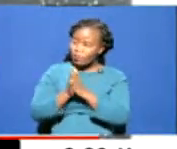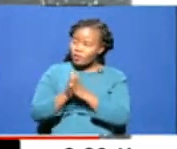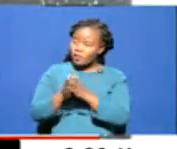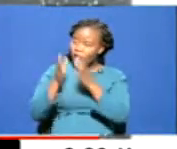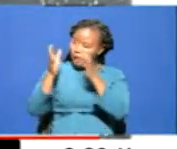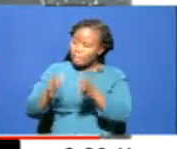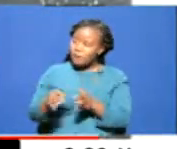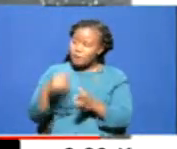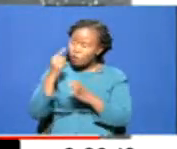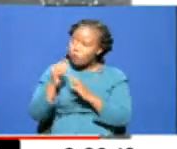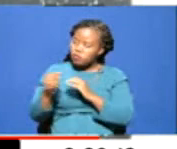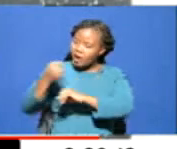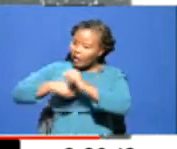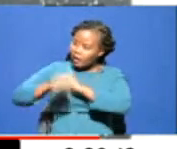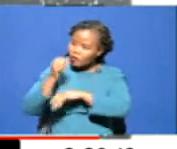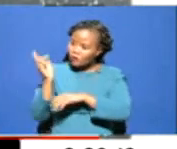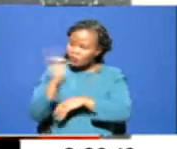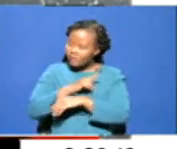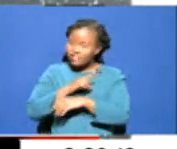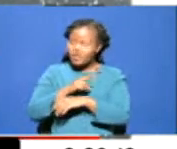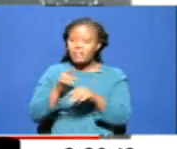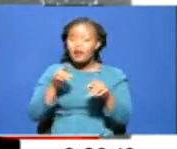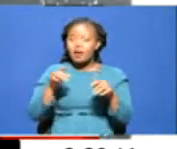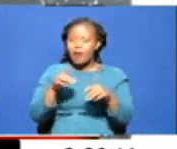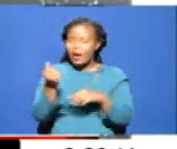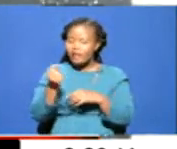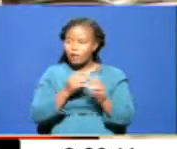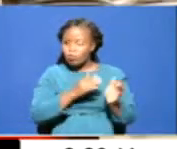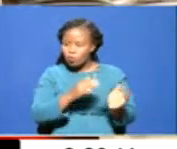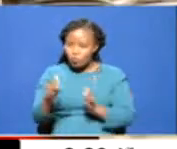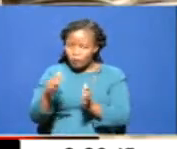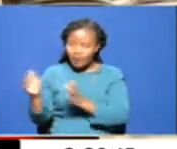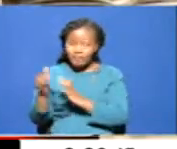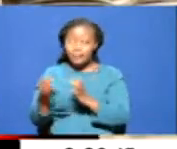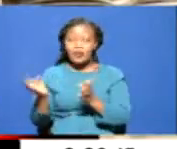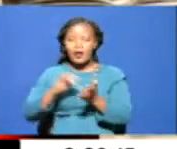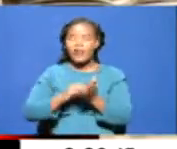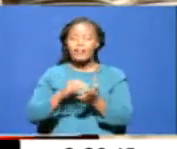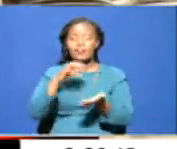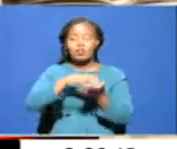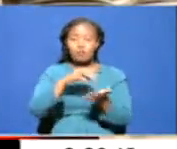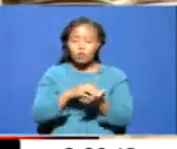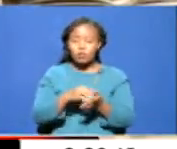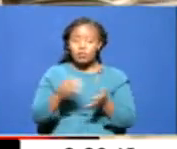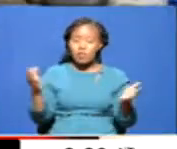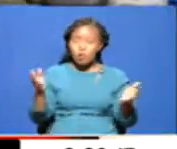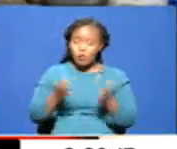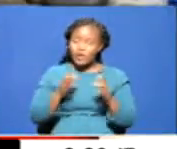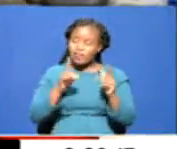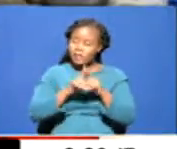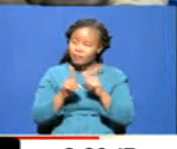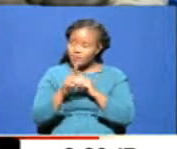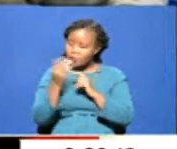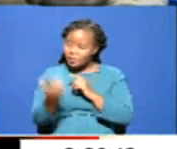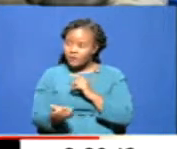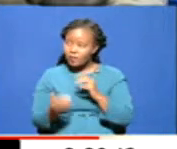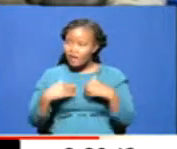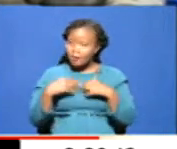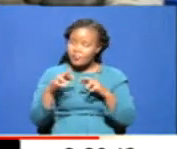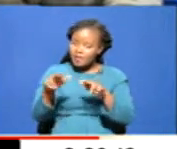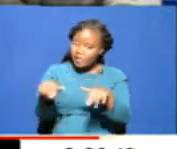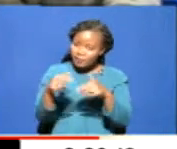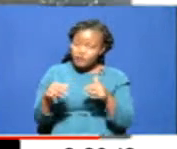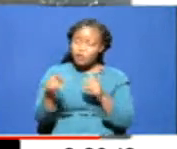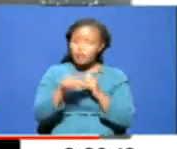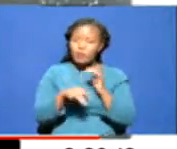facilitator, then the facilitator will always organize another situation in which another child or that very same child is abused. And so we are trying to ensure